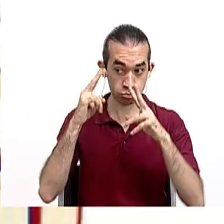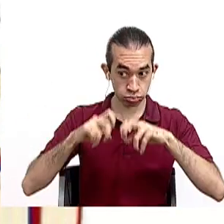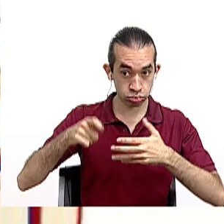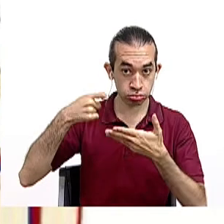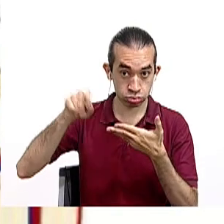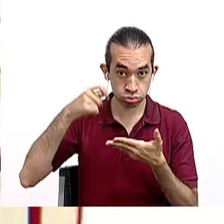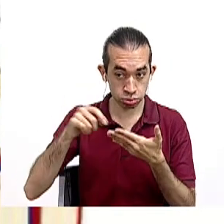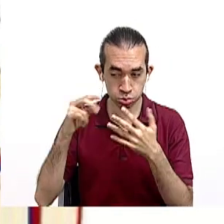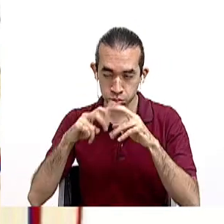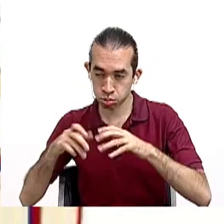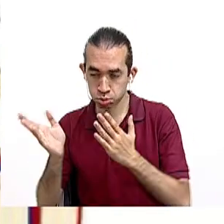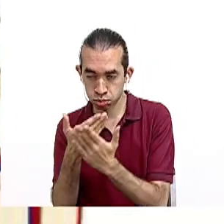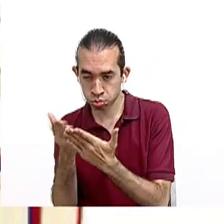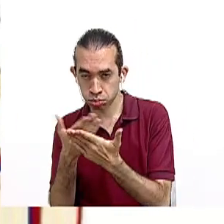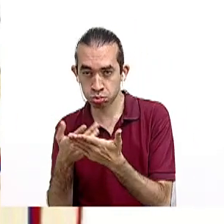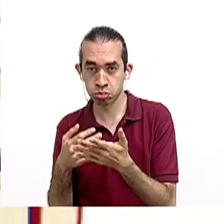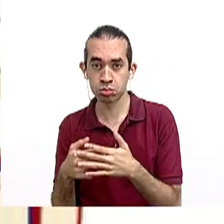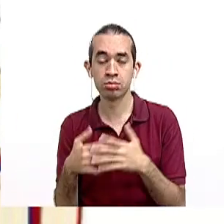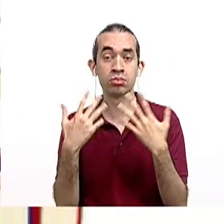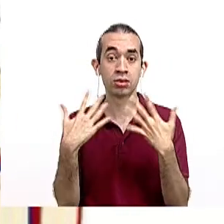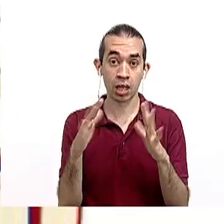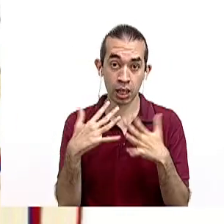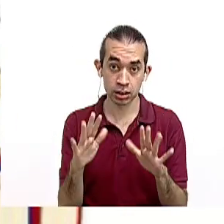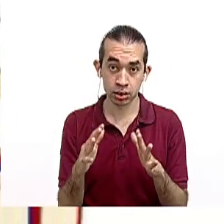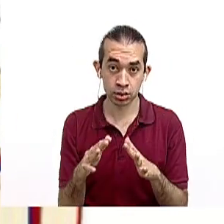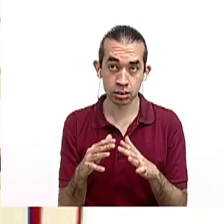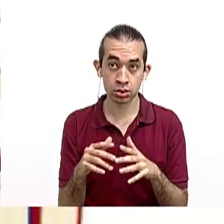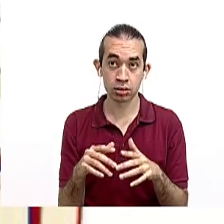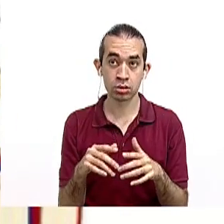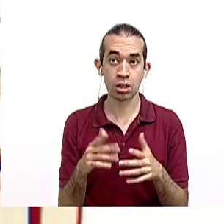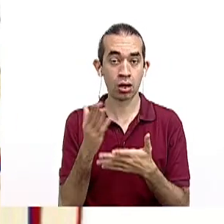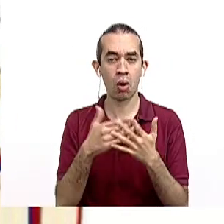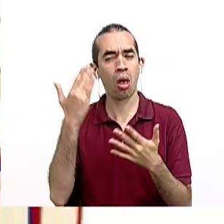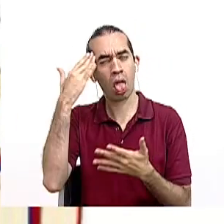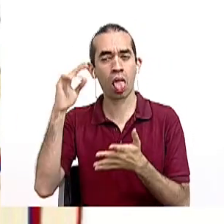you check all the prepositions you didn't know the meaning?